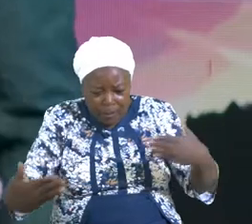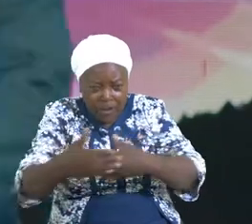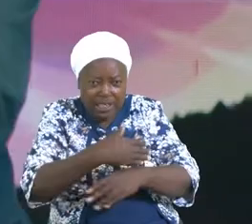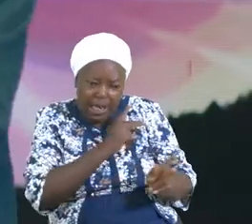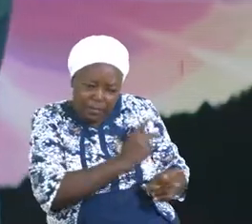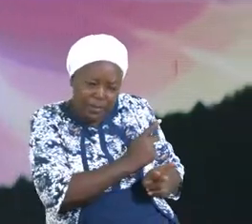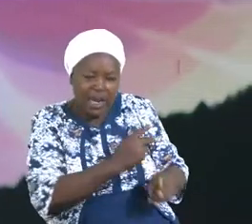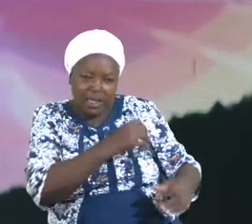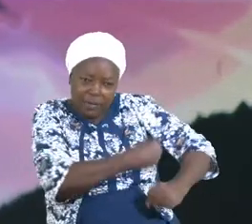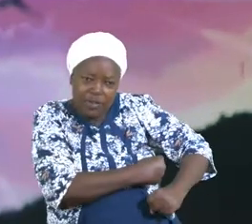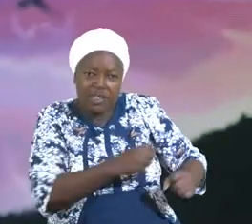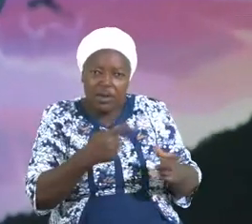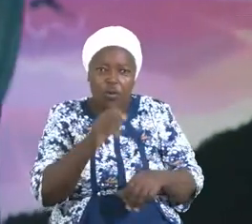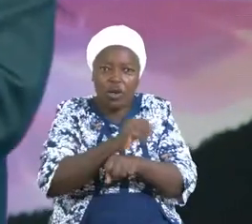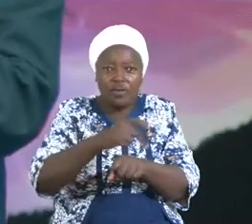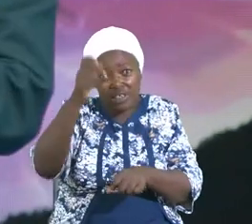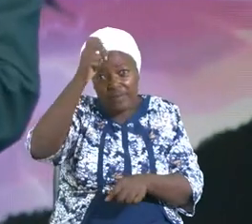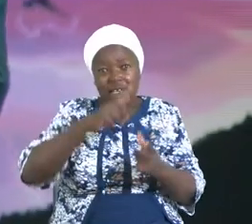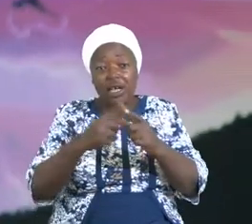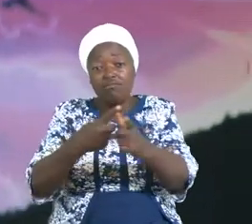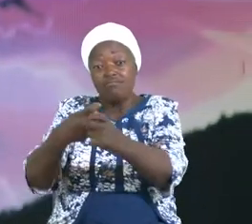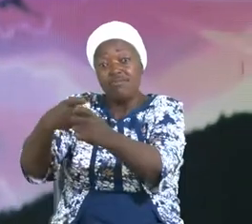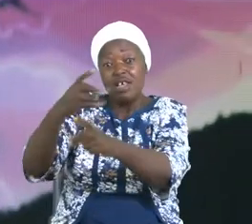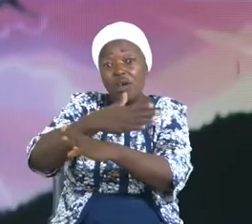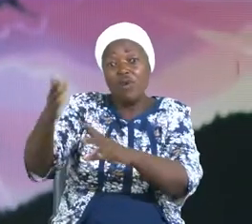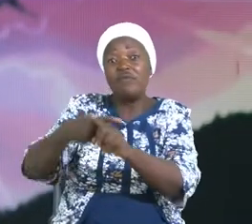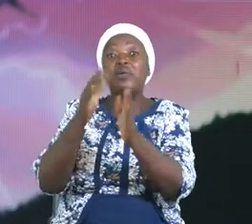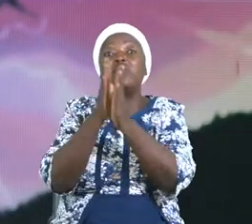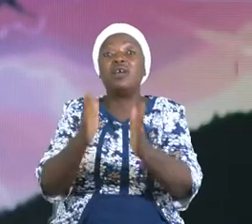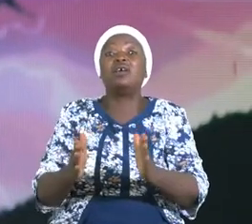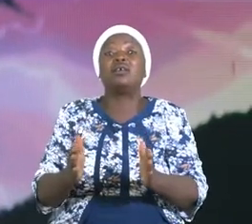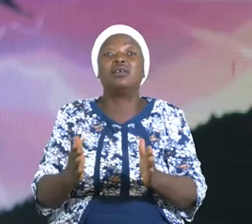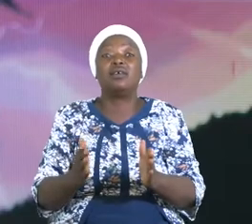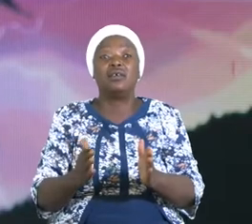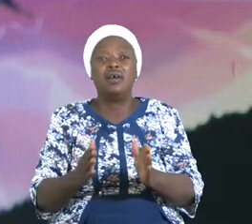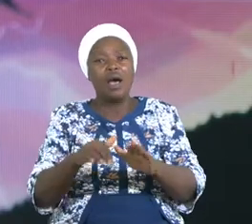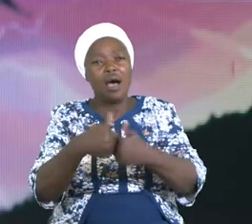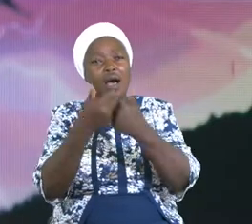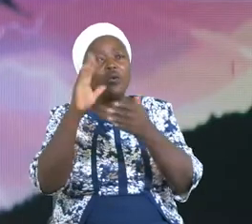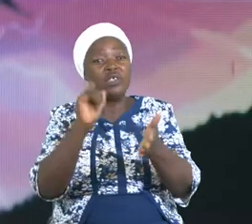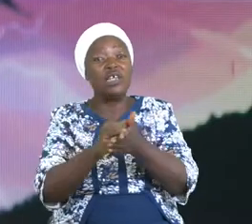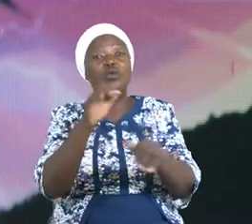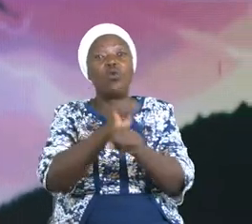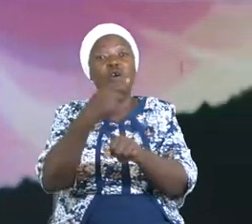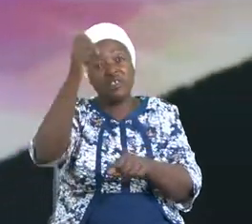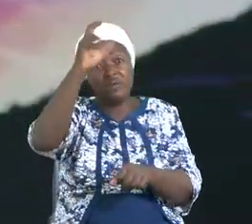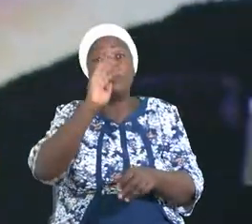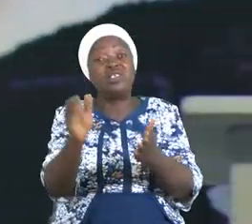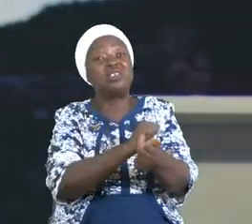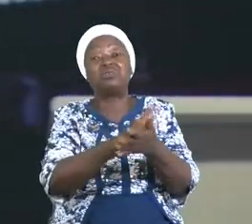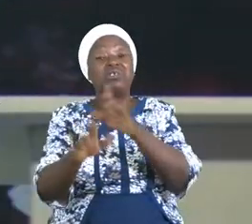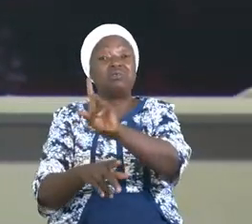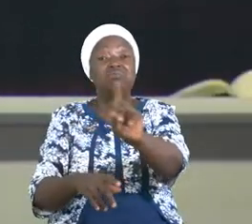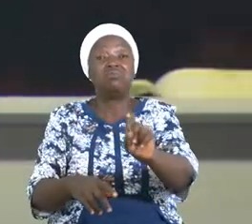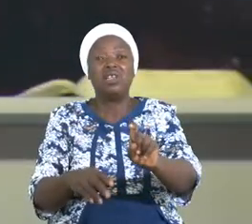of the devil, and he's running away from prayer. How will the work of the devil be destroyed? I'm appealing